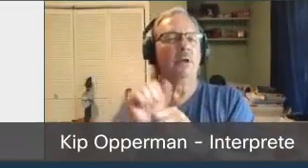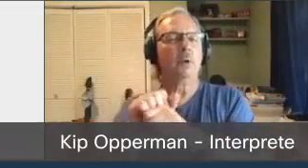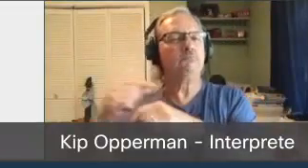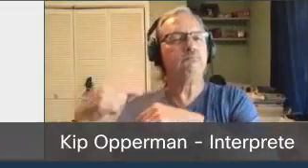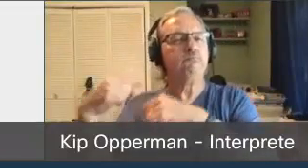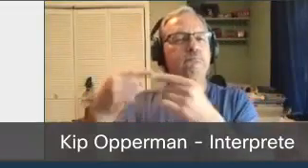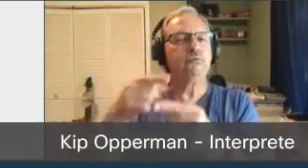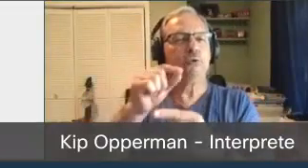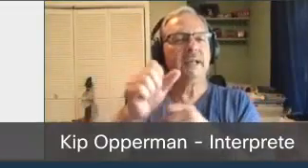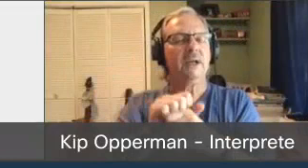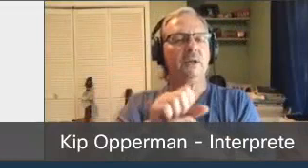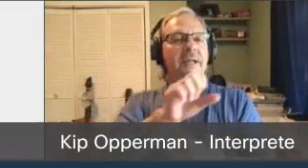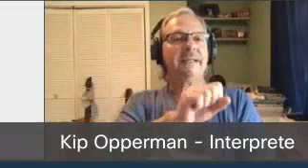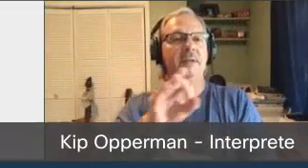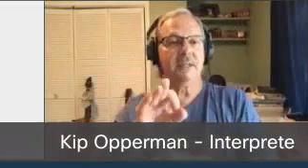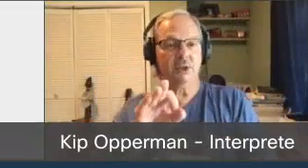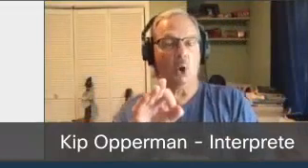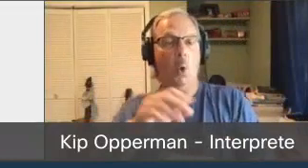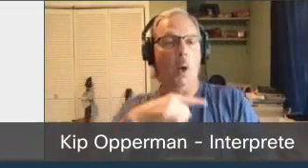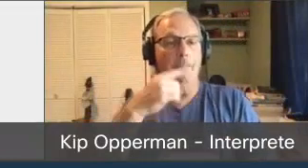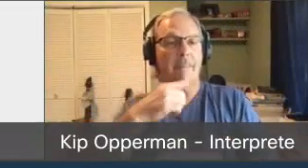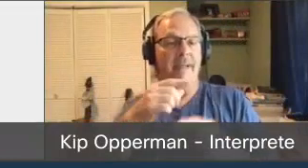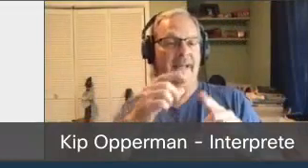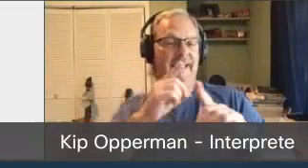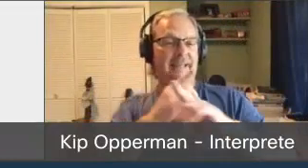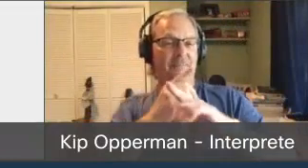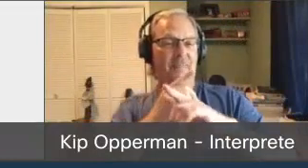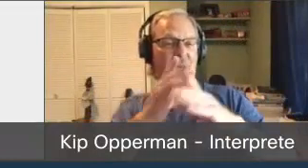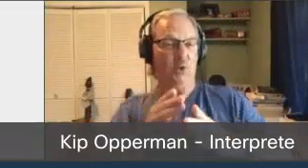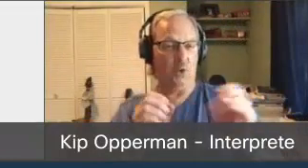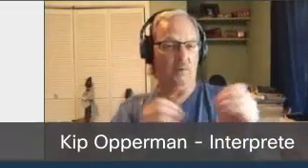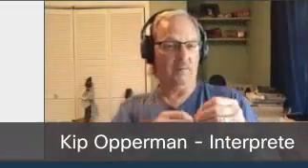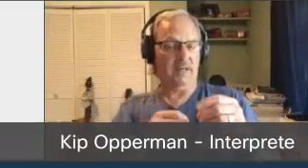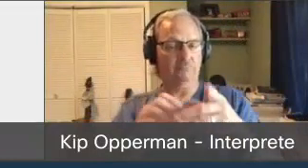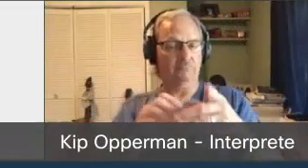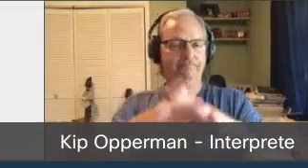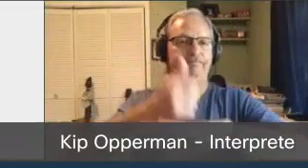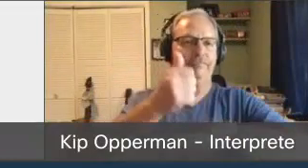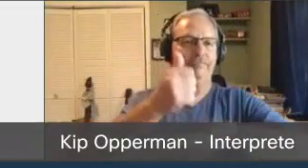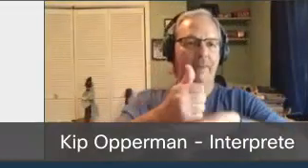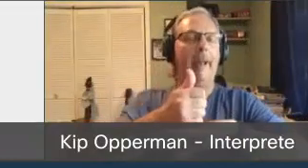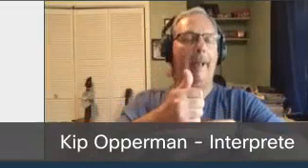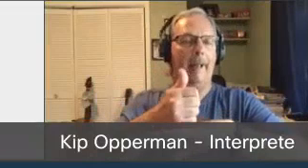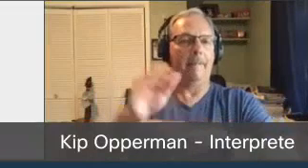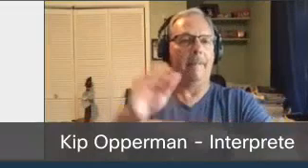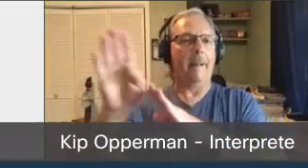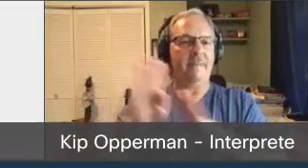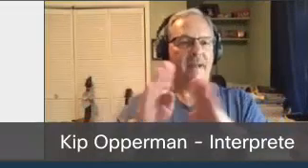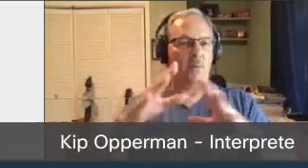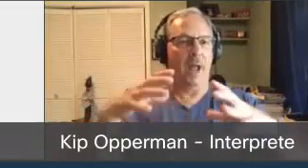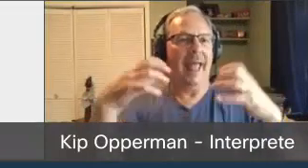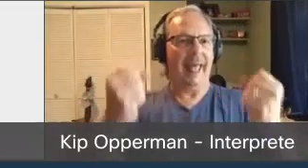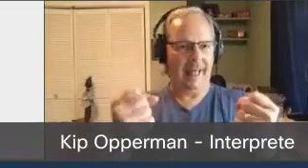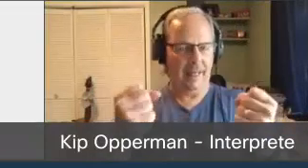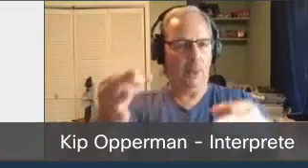San Francisco Public Defender's Office, and she is one of the founders of San Francisco's Behavioral Health Court. And